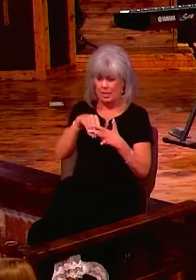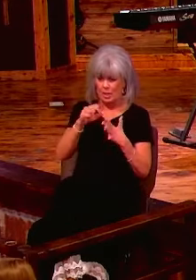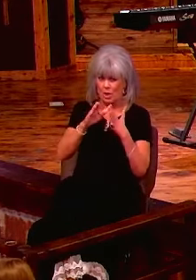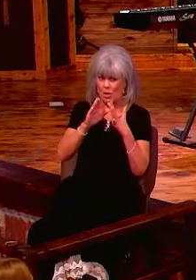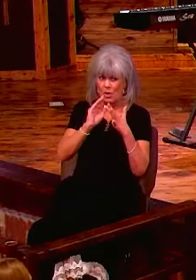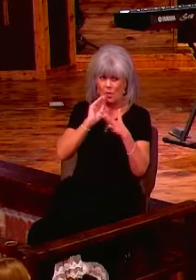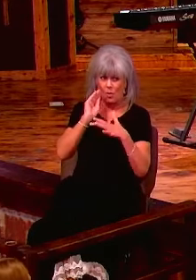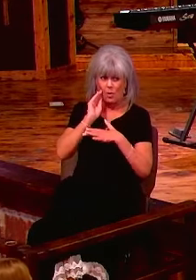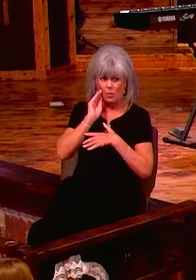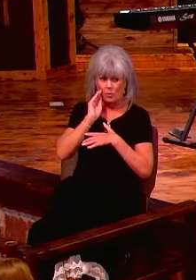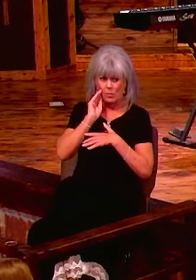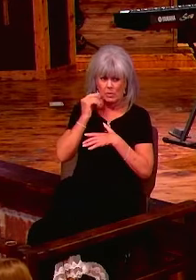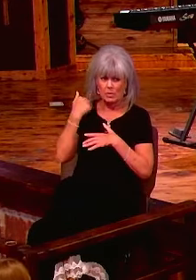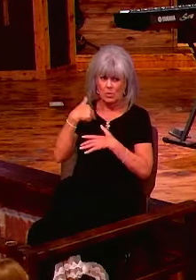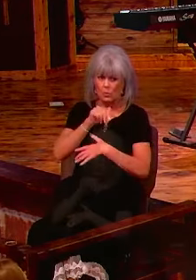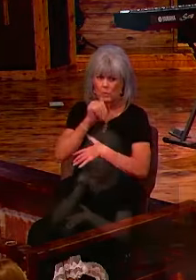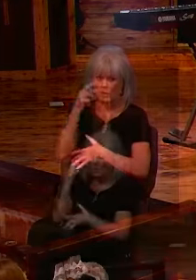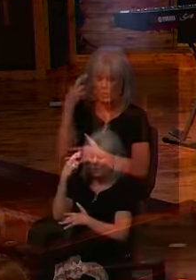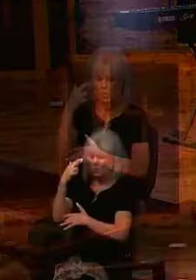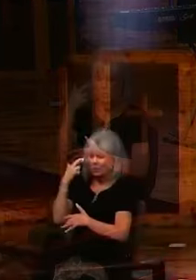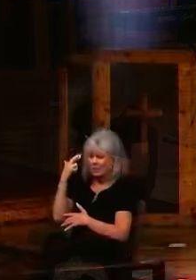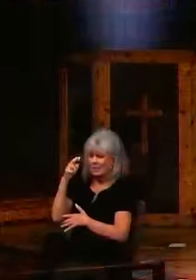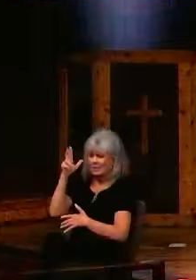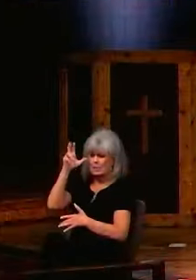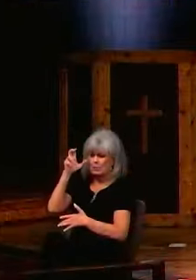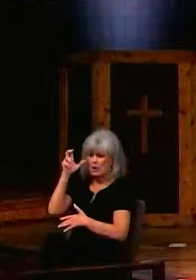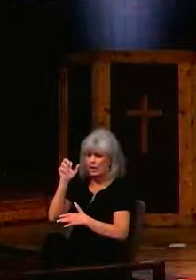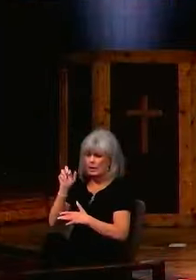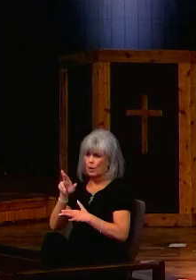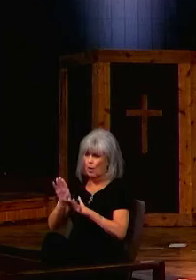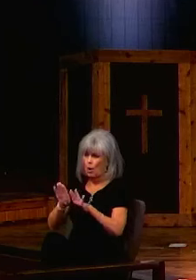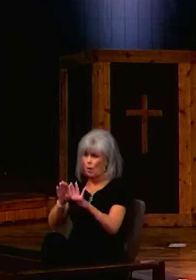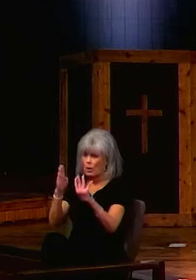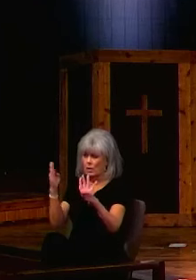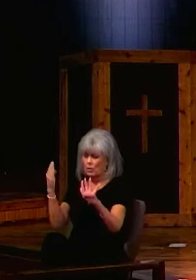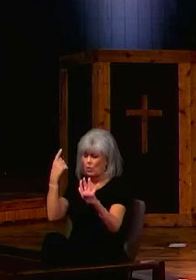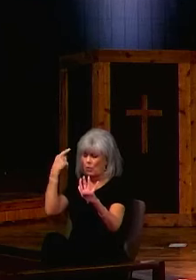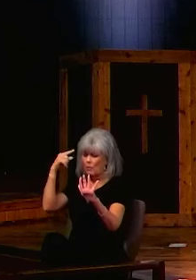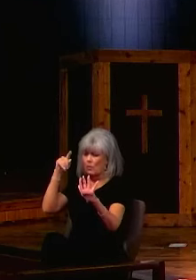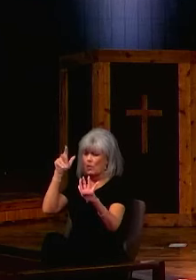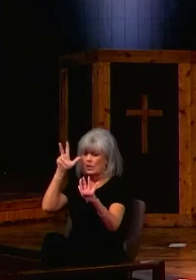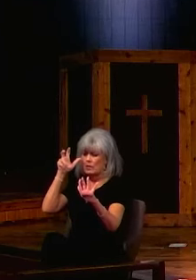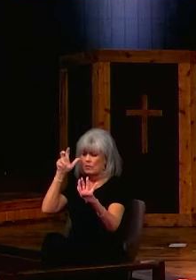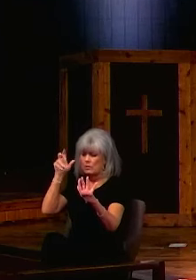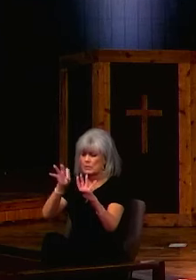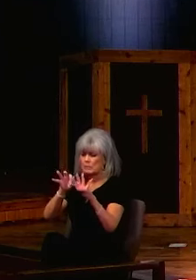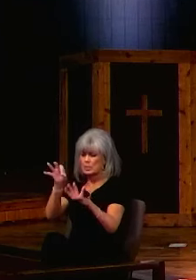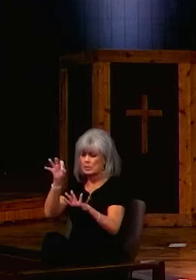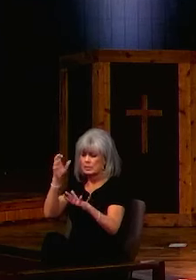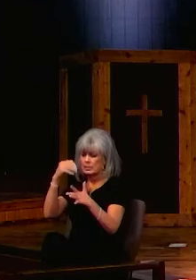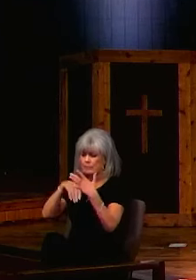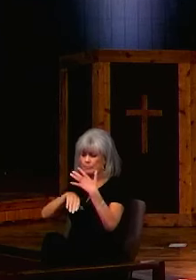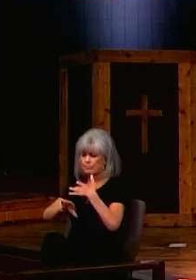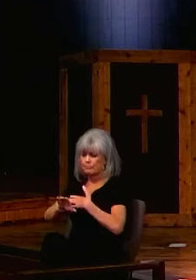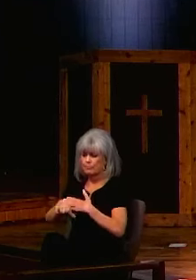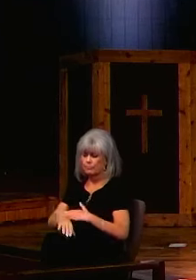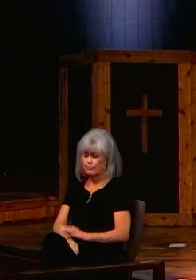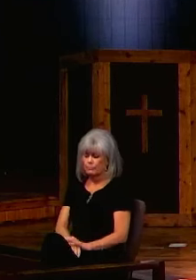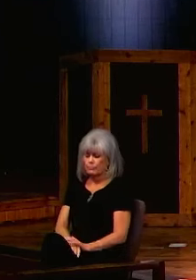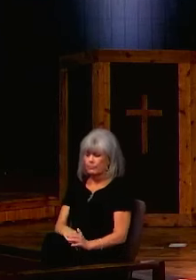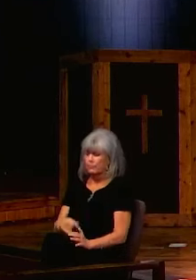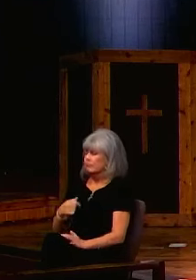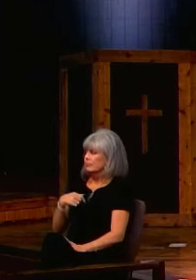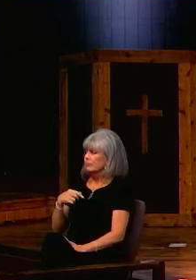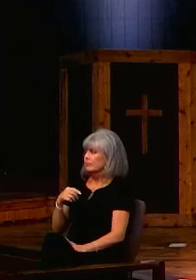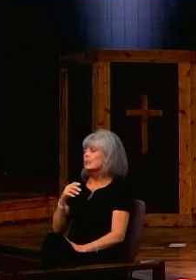realize that could be demonic or have opened the door for the evil spirits and stuff to come in? I spoke to